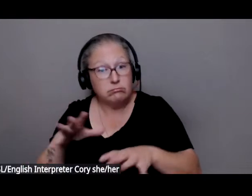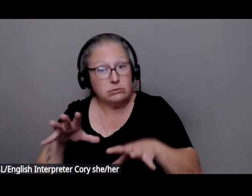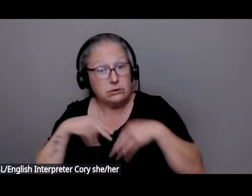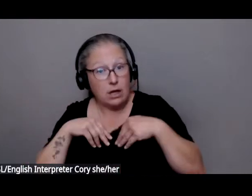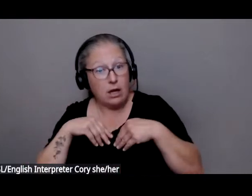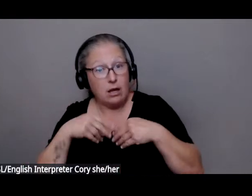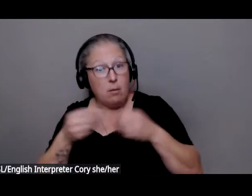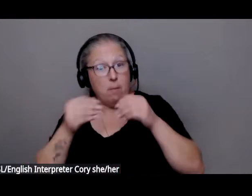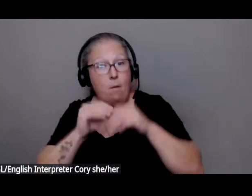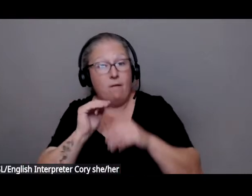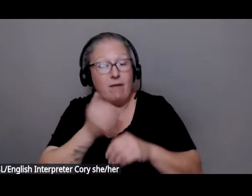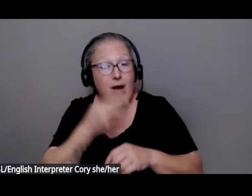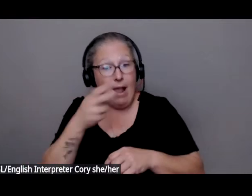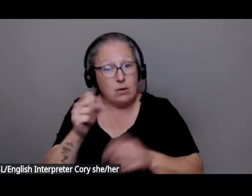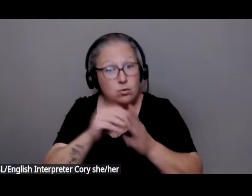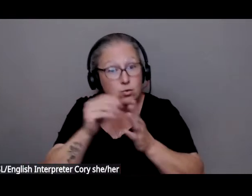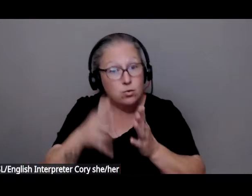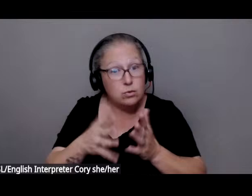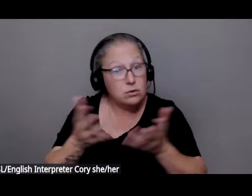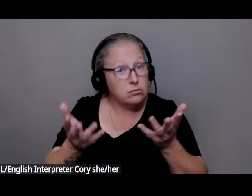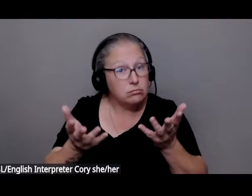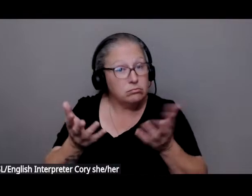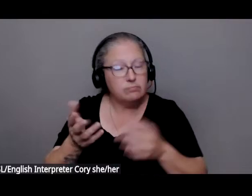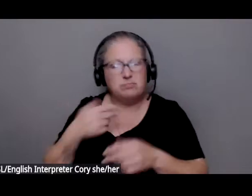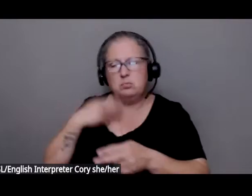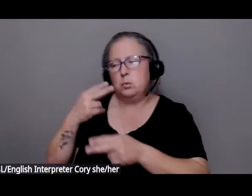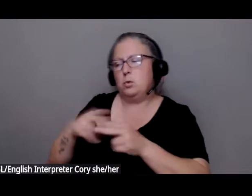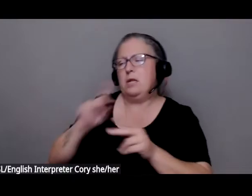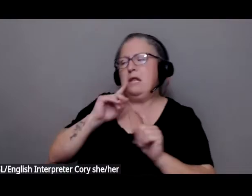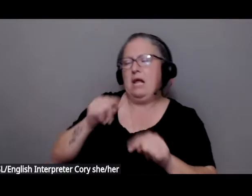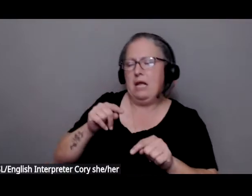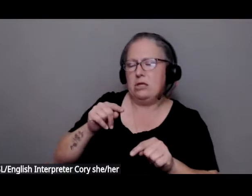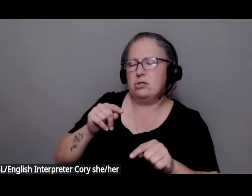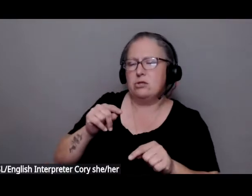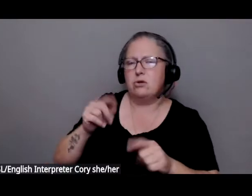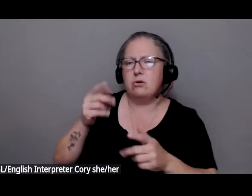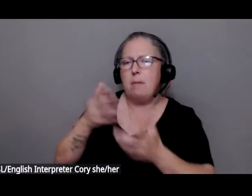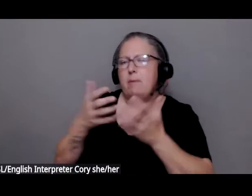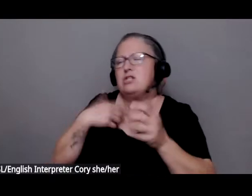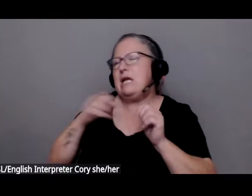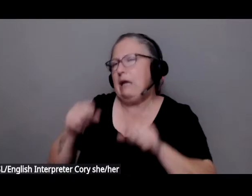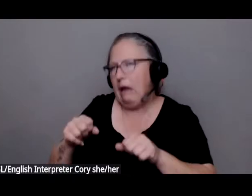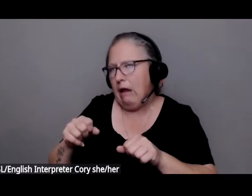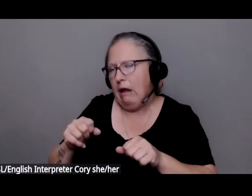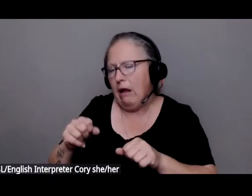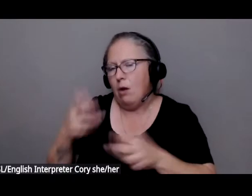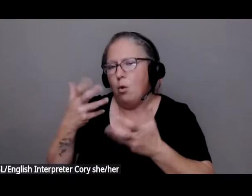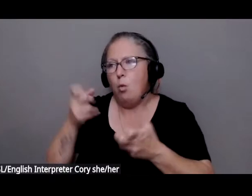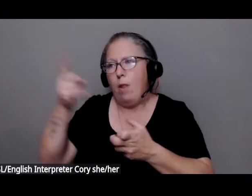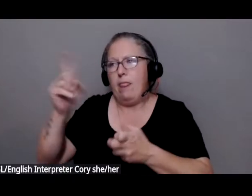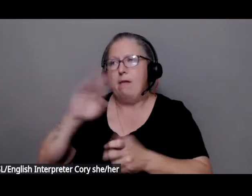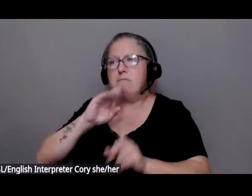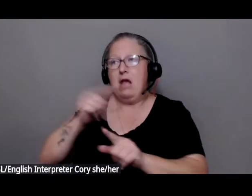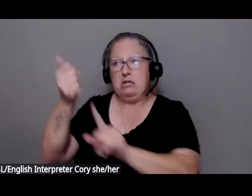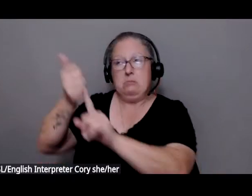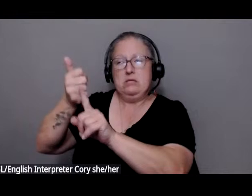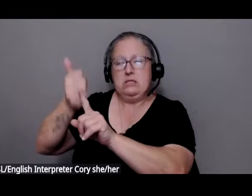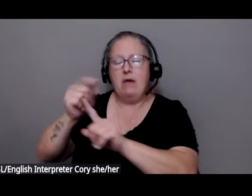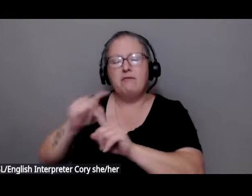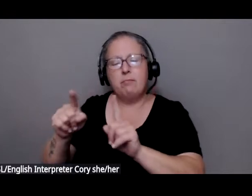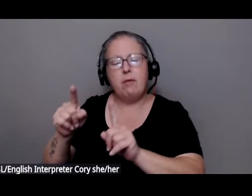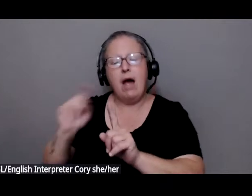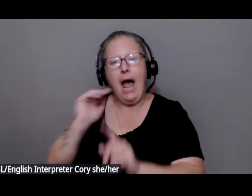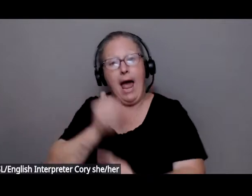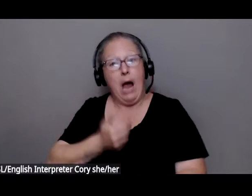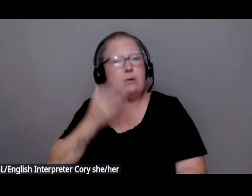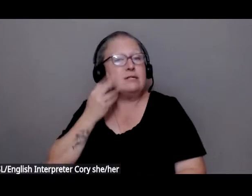school students? So I'll just quickly answer that question to Okay. the extent that I can. I mean, I think they would want them to speak for themselves to some extent, but I think Yeah. our